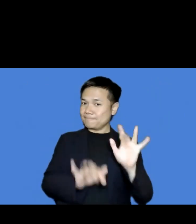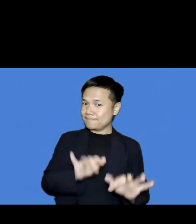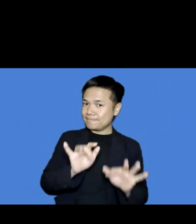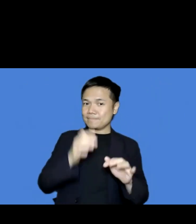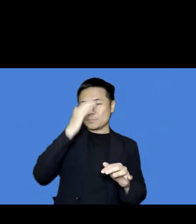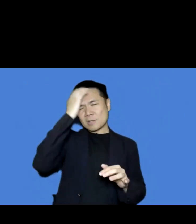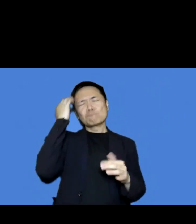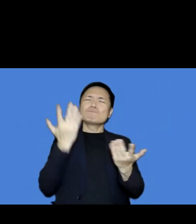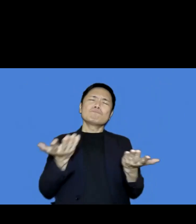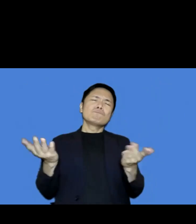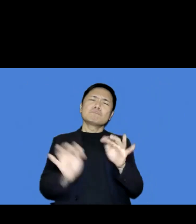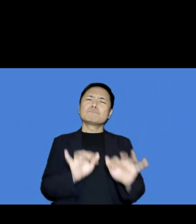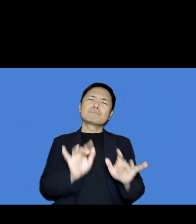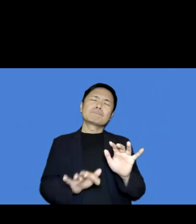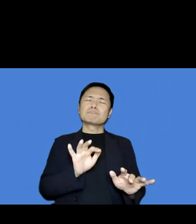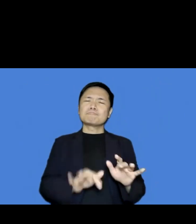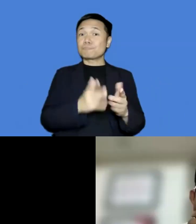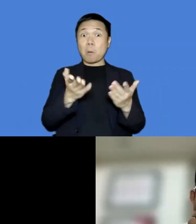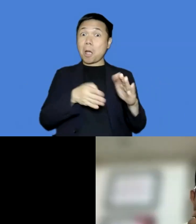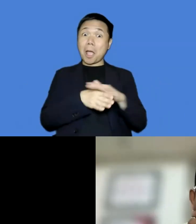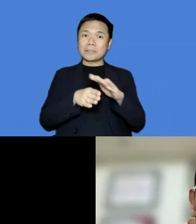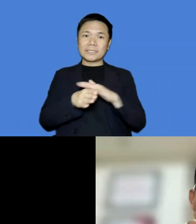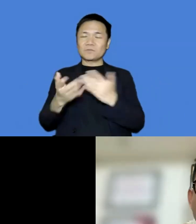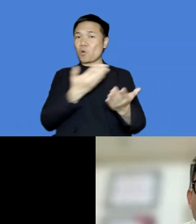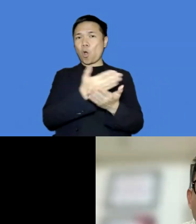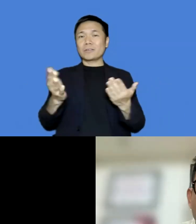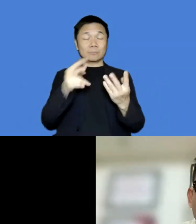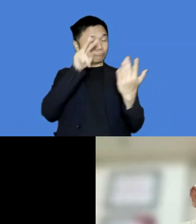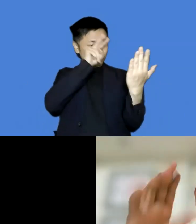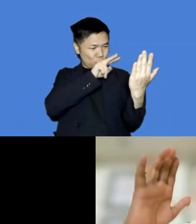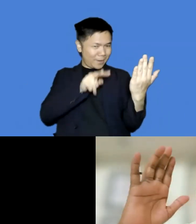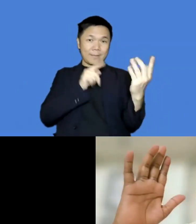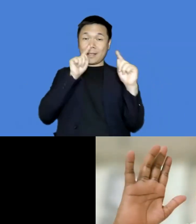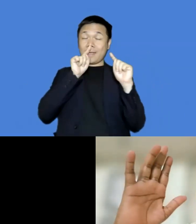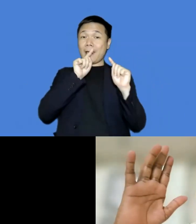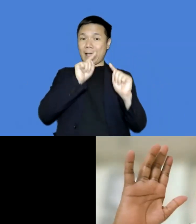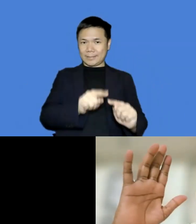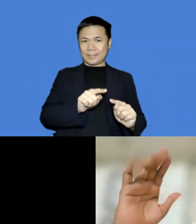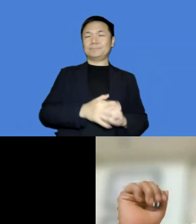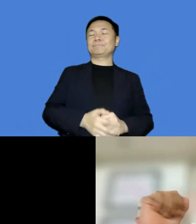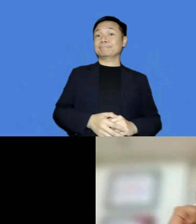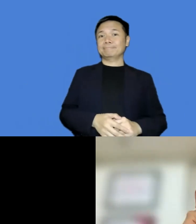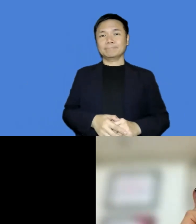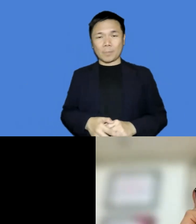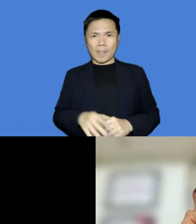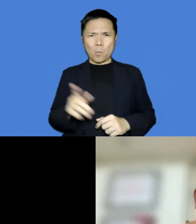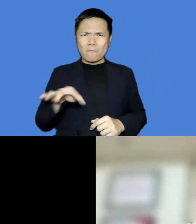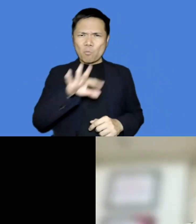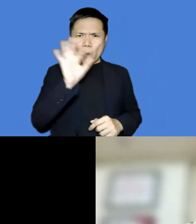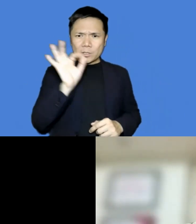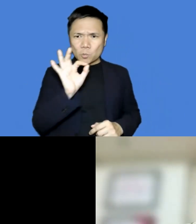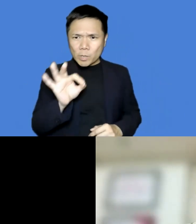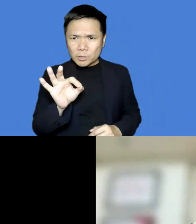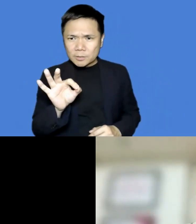it, everybody will have access to the answer as well. Right. So we have a question about